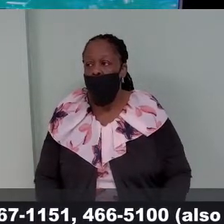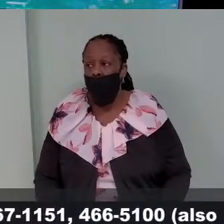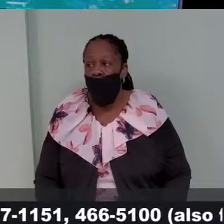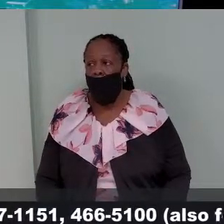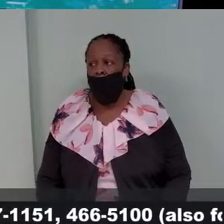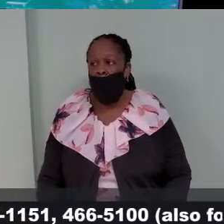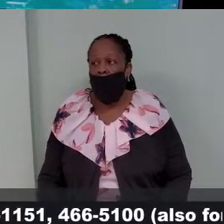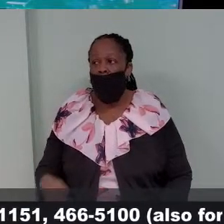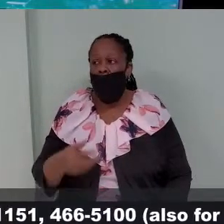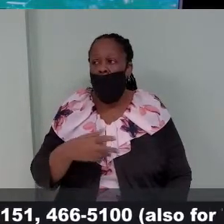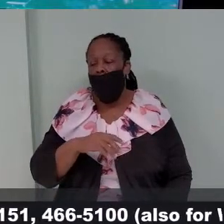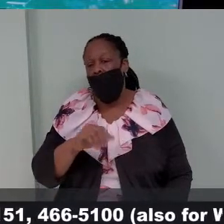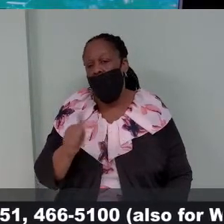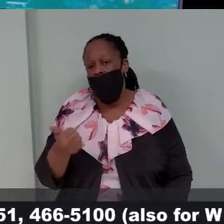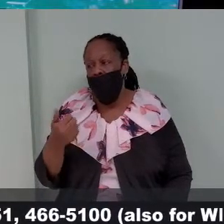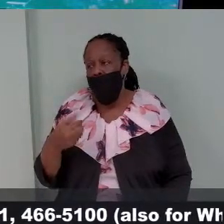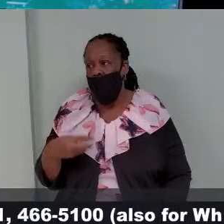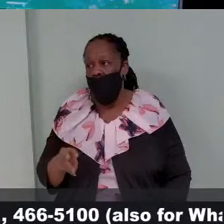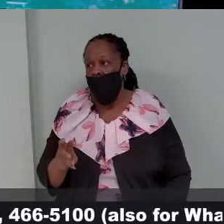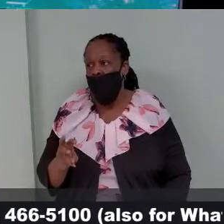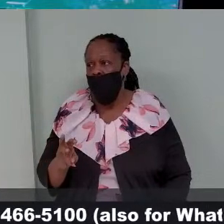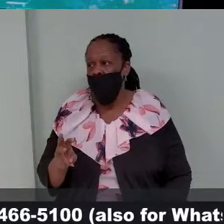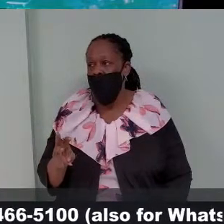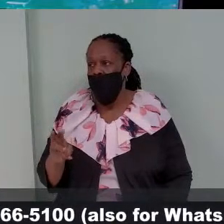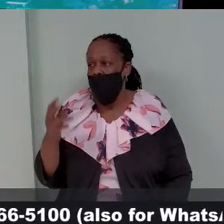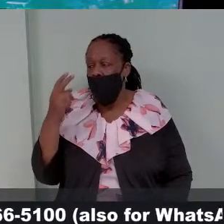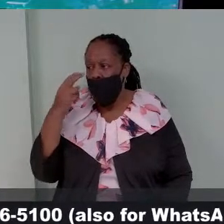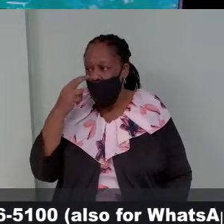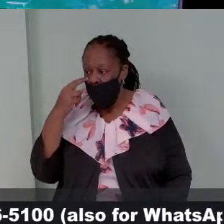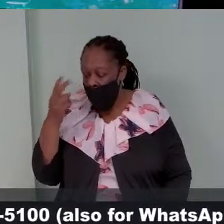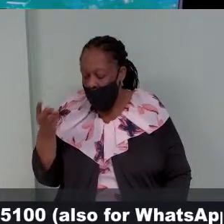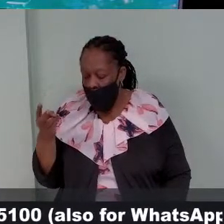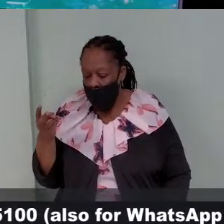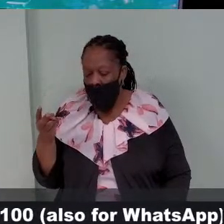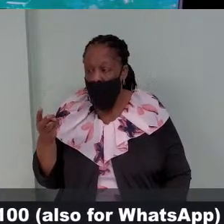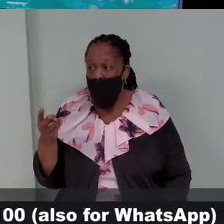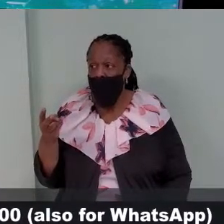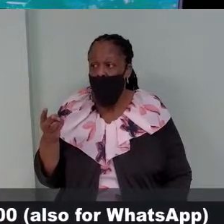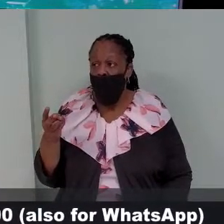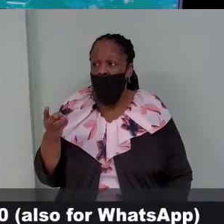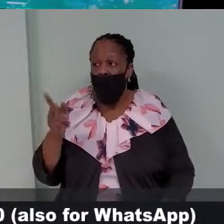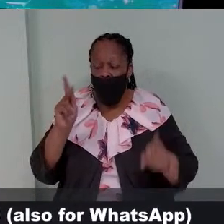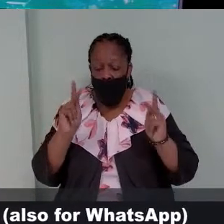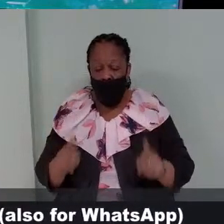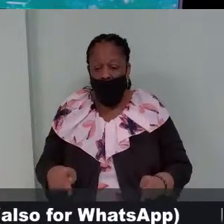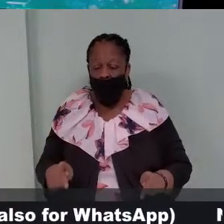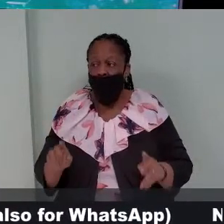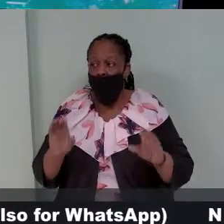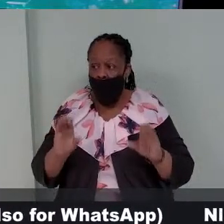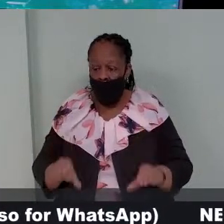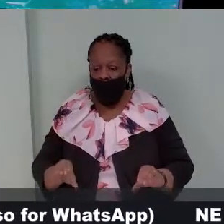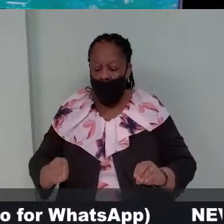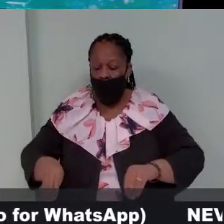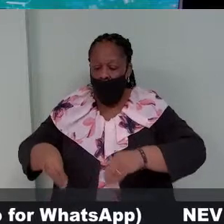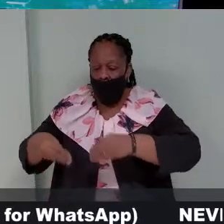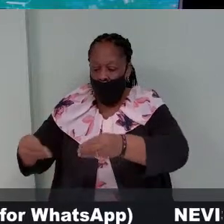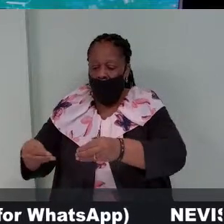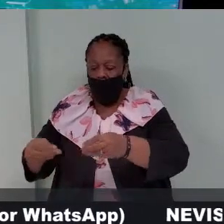app, it's a means by which the individual can provide the health